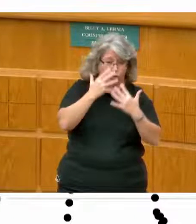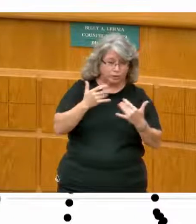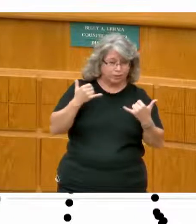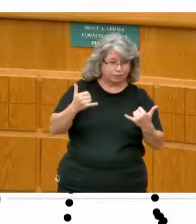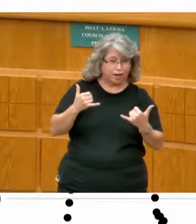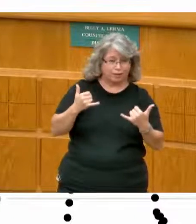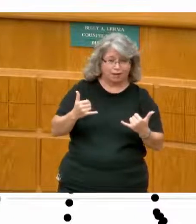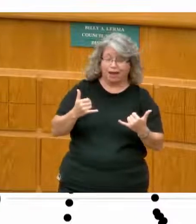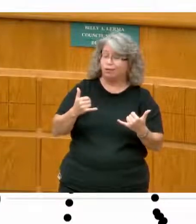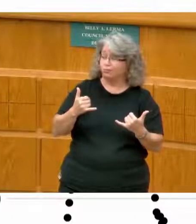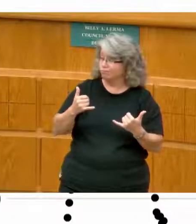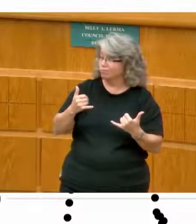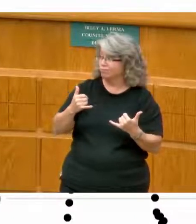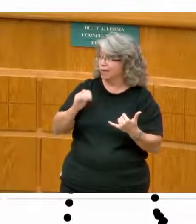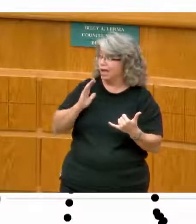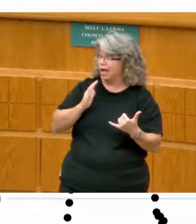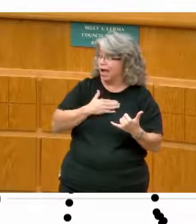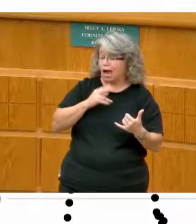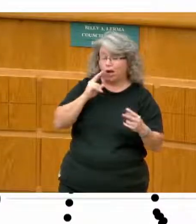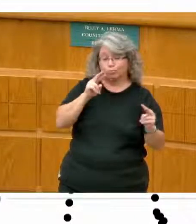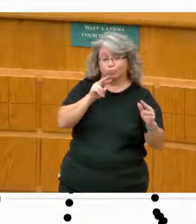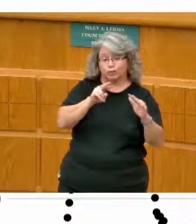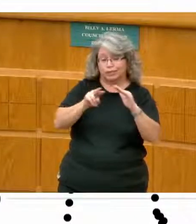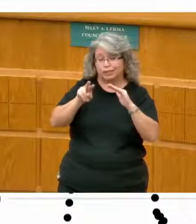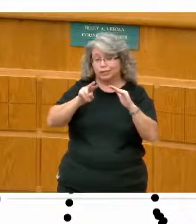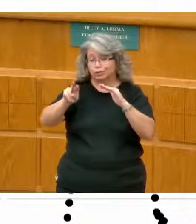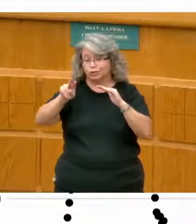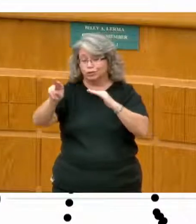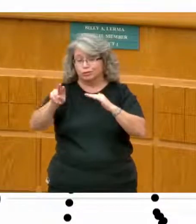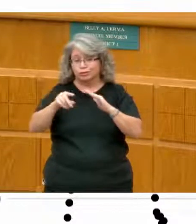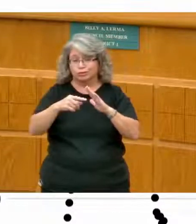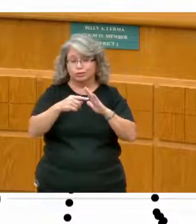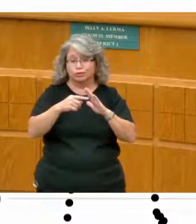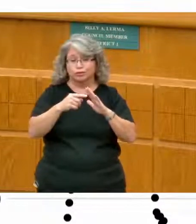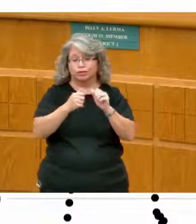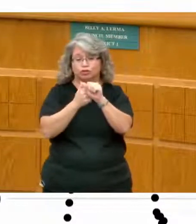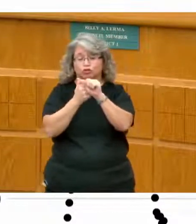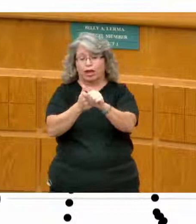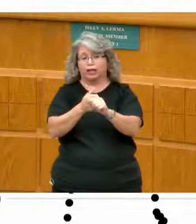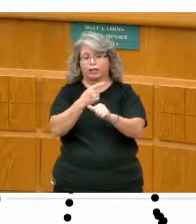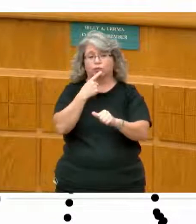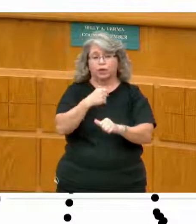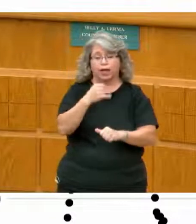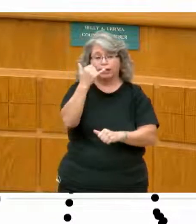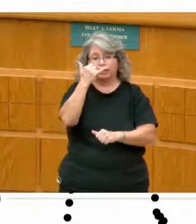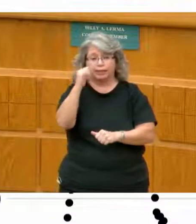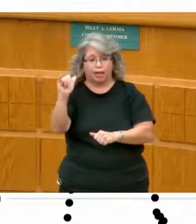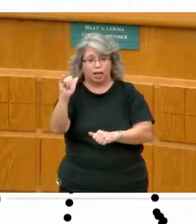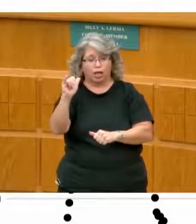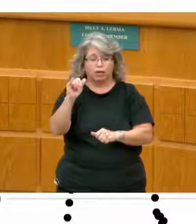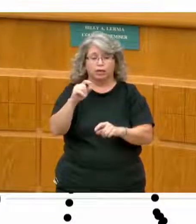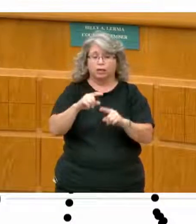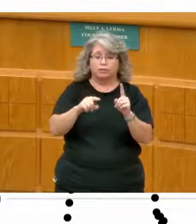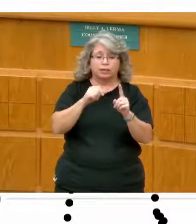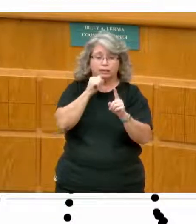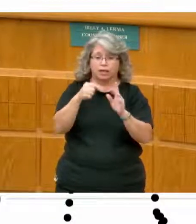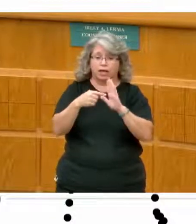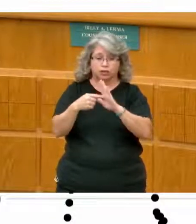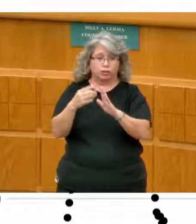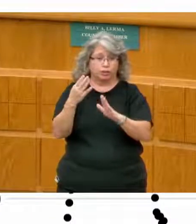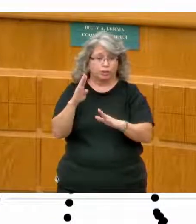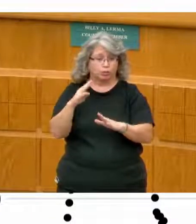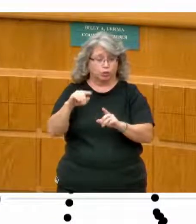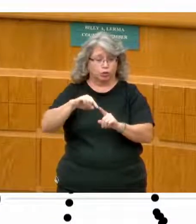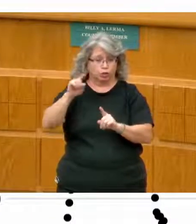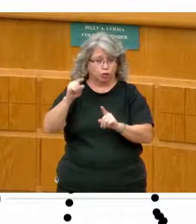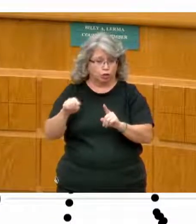data is tracking the red and the yellow curves and not the blue curve, which was if we get a lower hospitalization rate